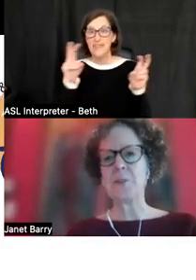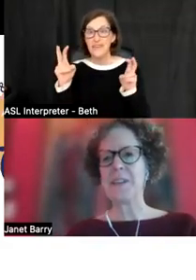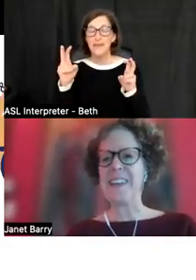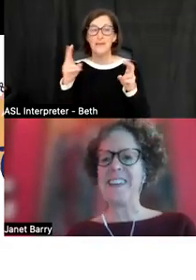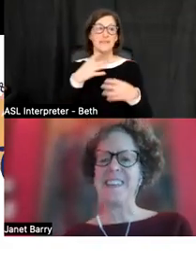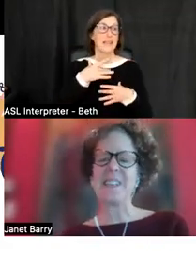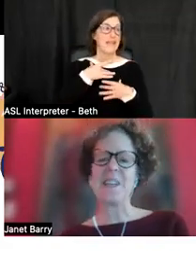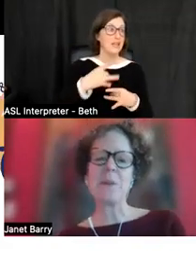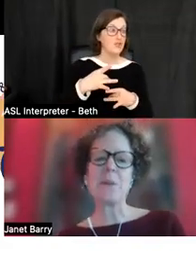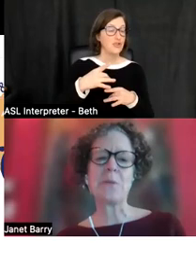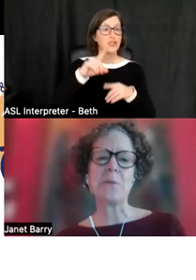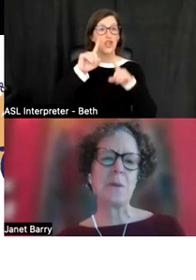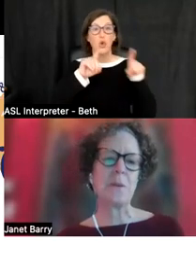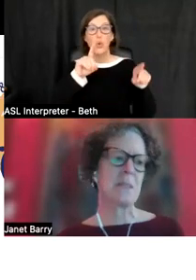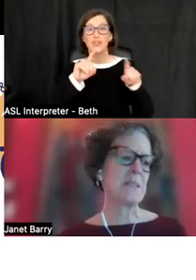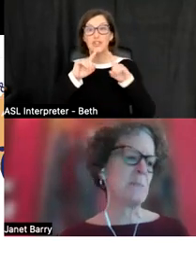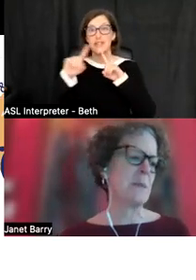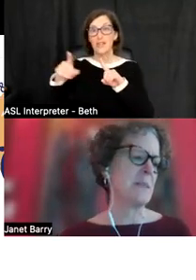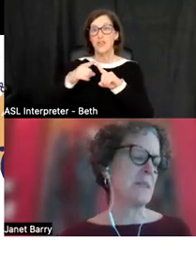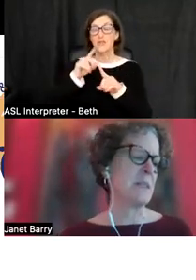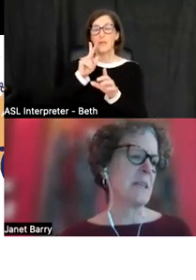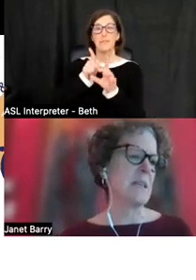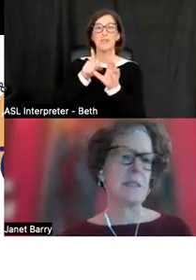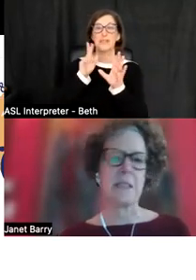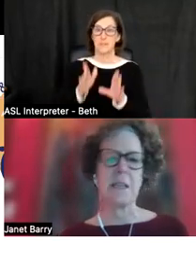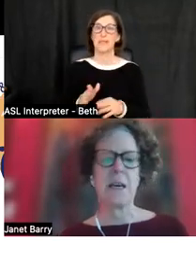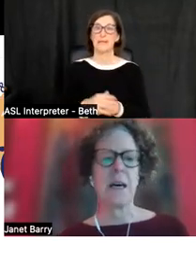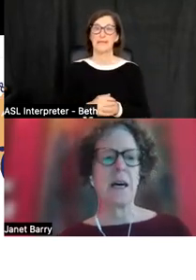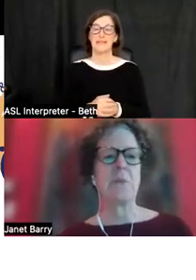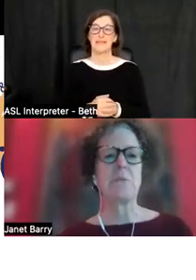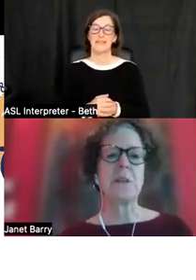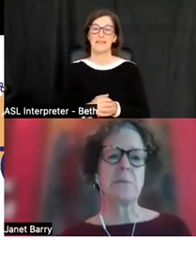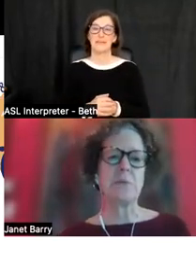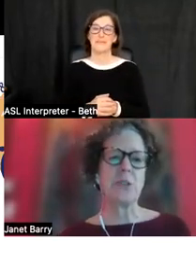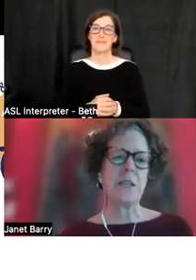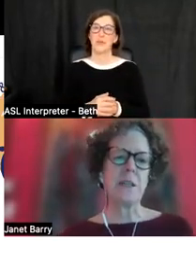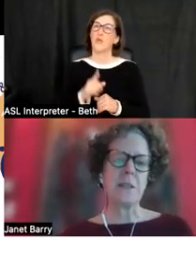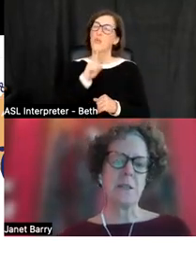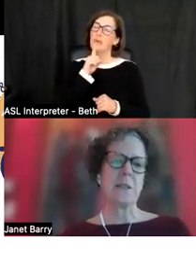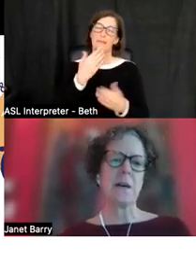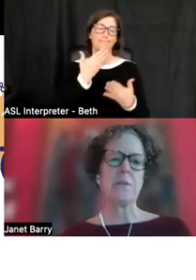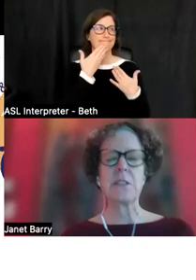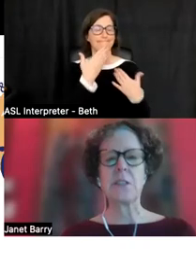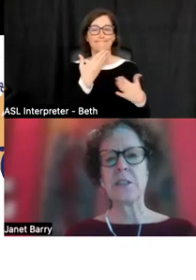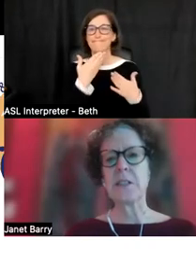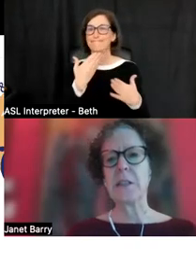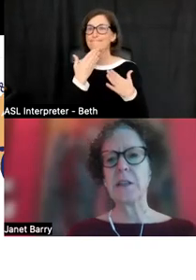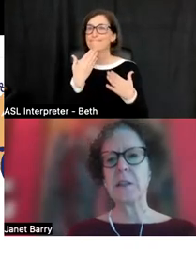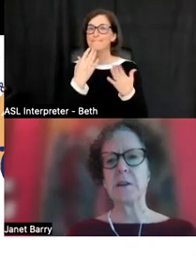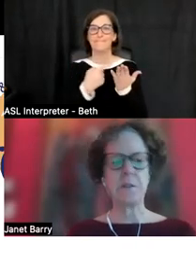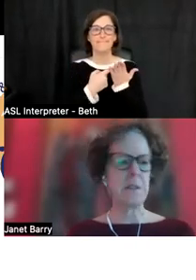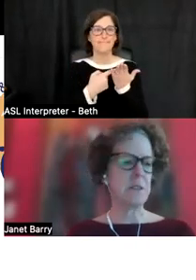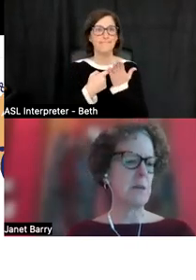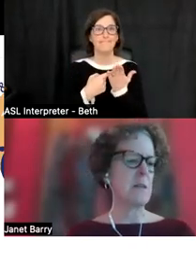of Q&A coming through from our participants, and really appreciate the conversation